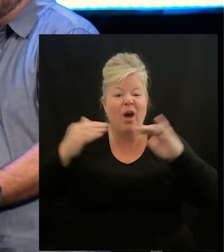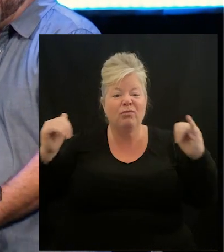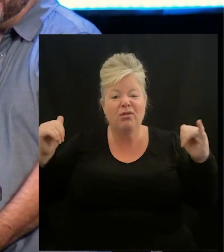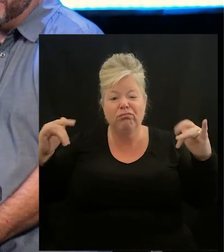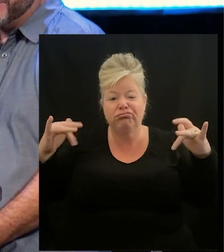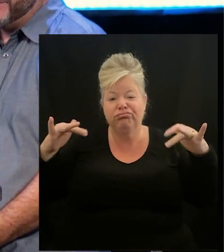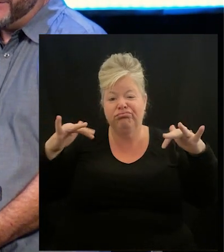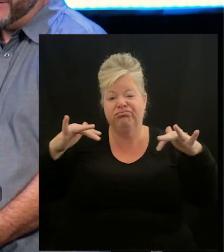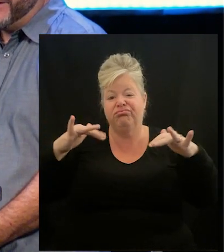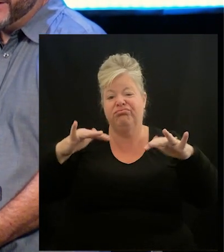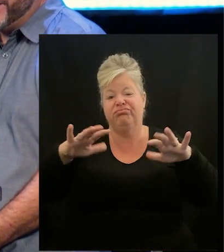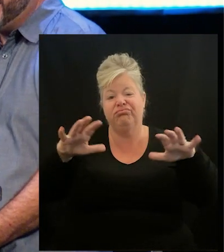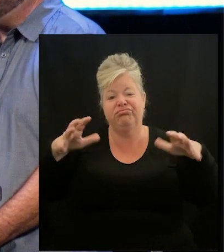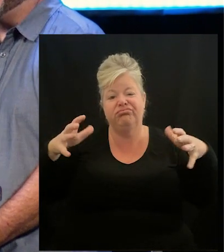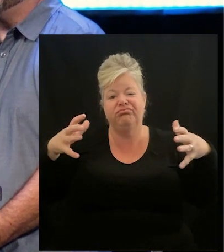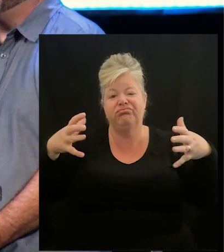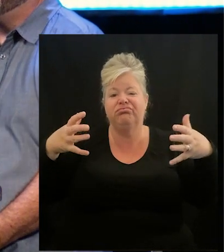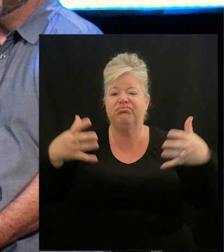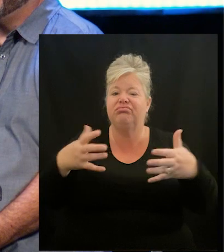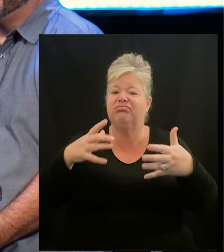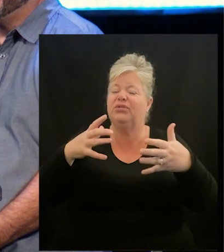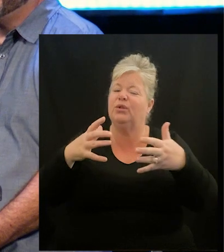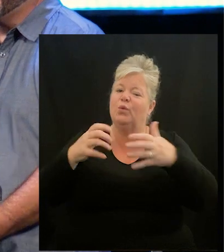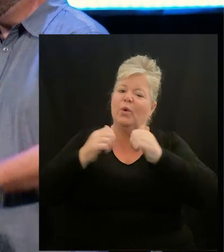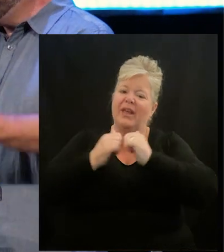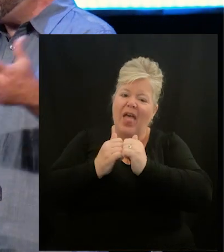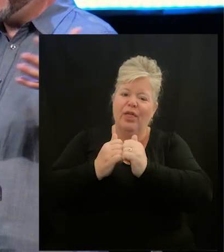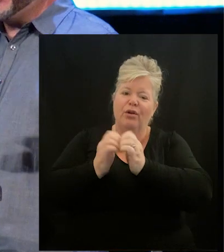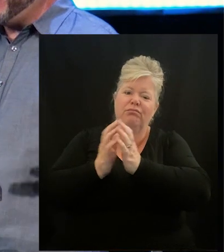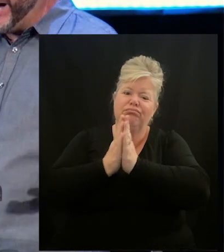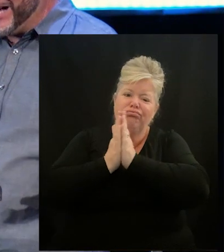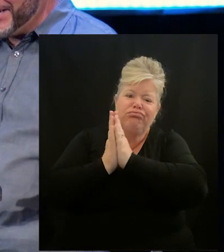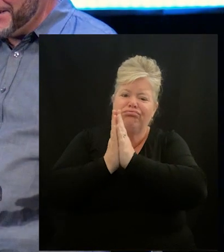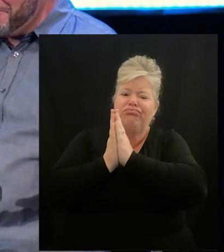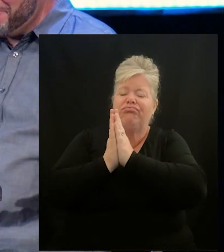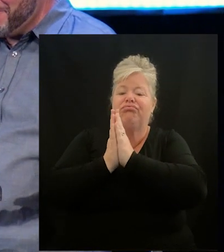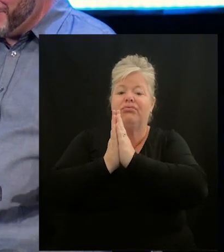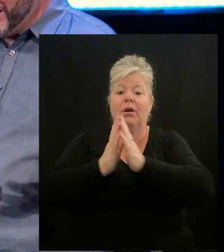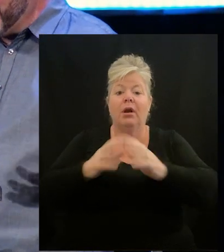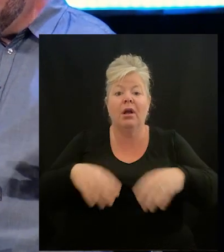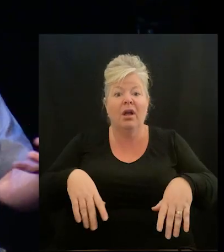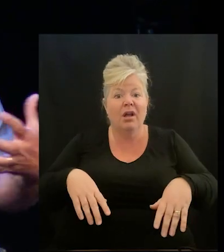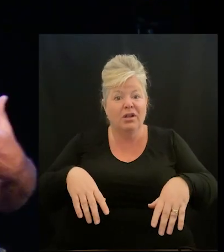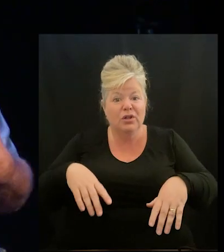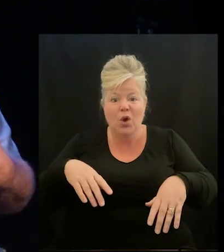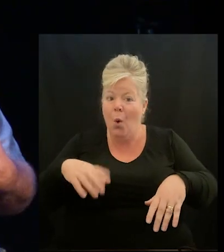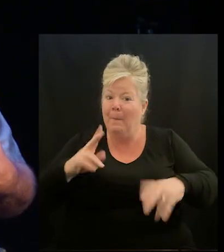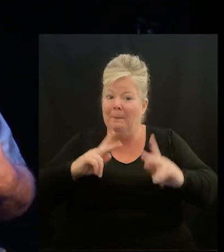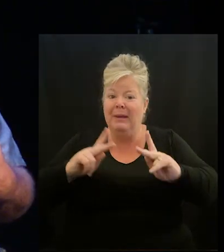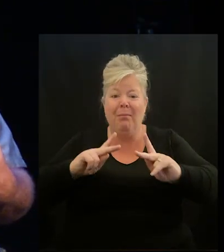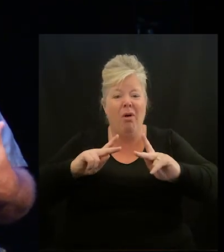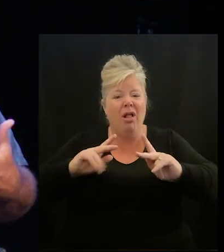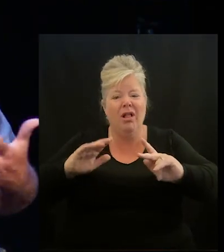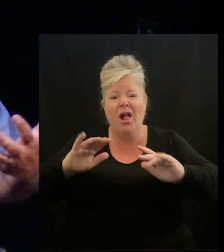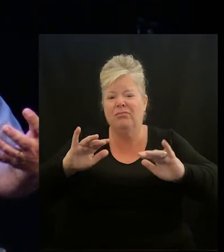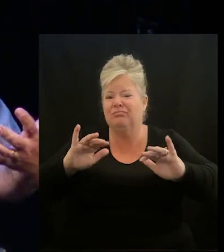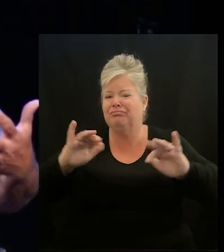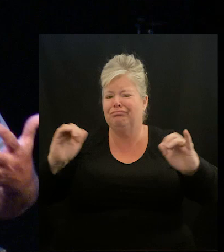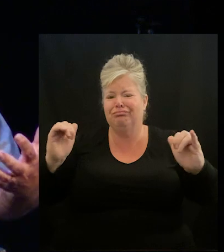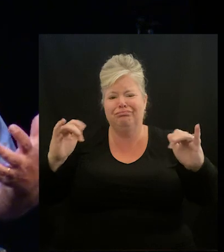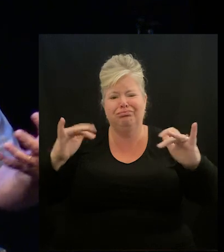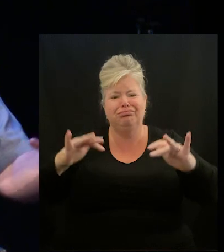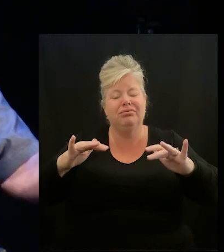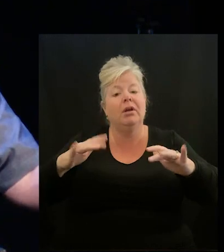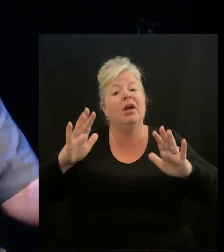in Judah to seek him. So the word spreads fast. They come from every city. Makes